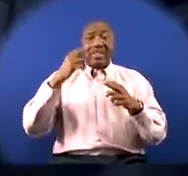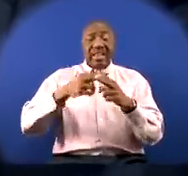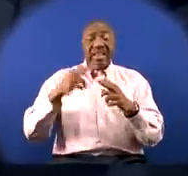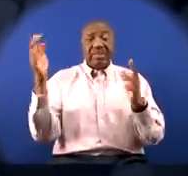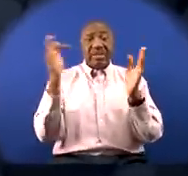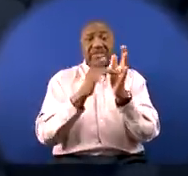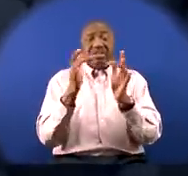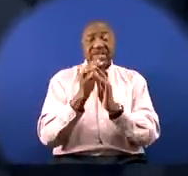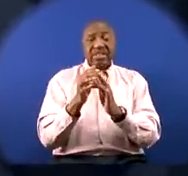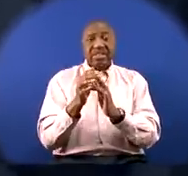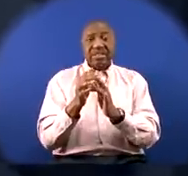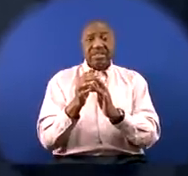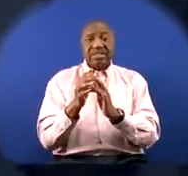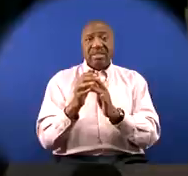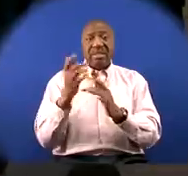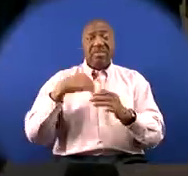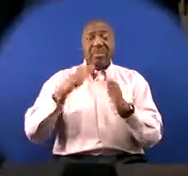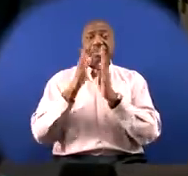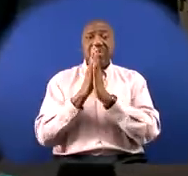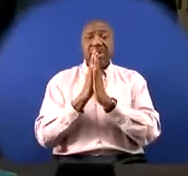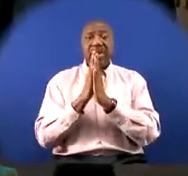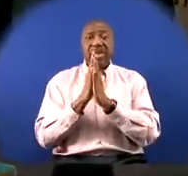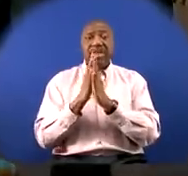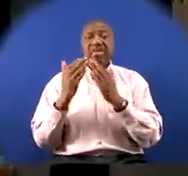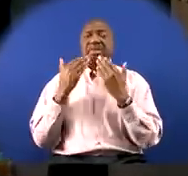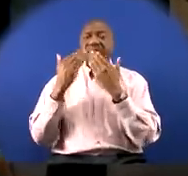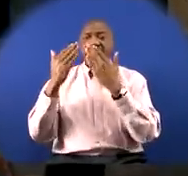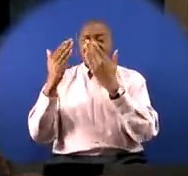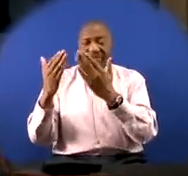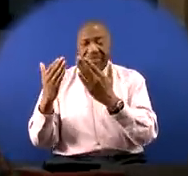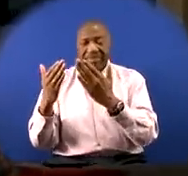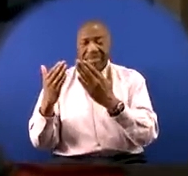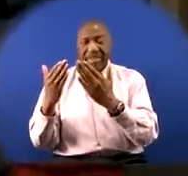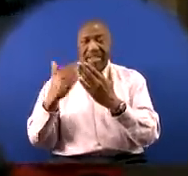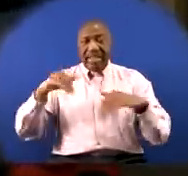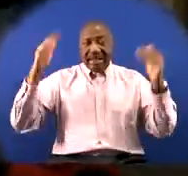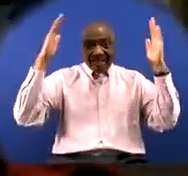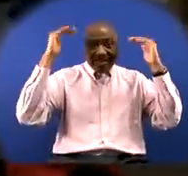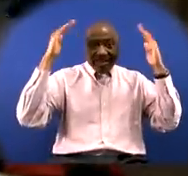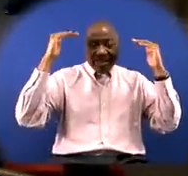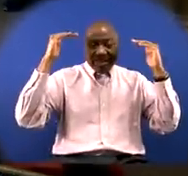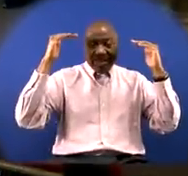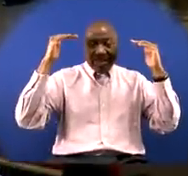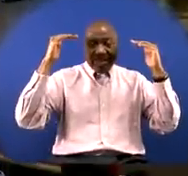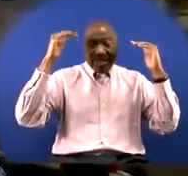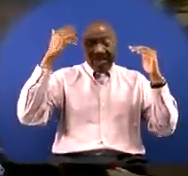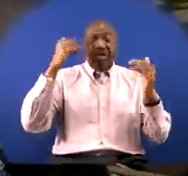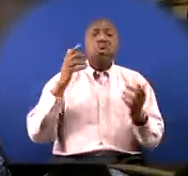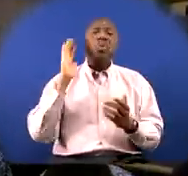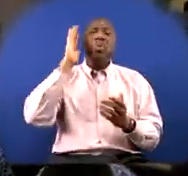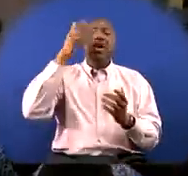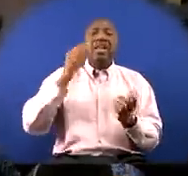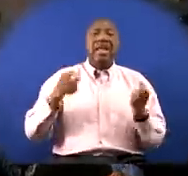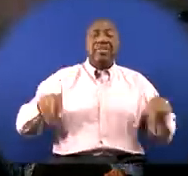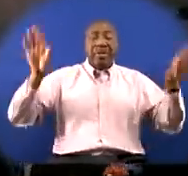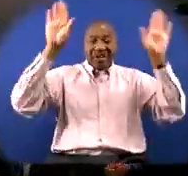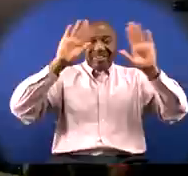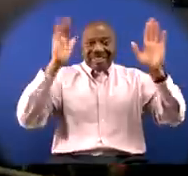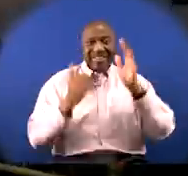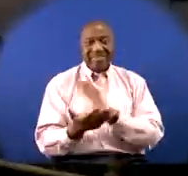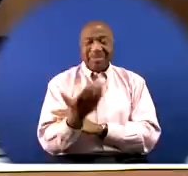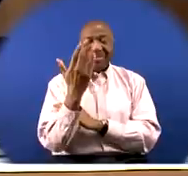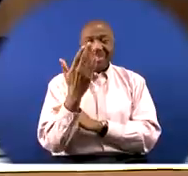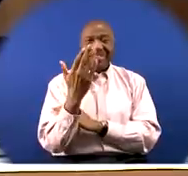of Jesus Christ that we pray this prayer with great thanksgiving and great expectation for what's going to happen on Sunday